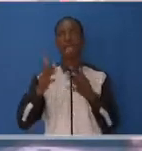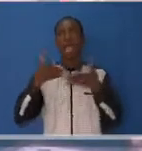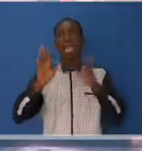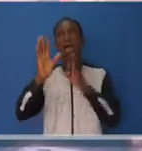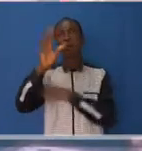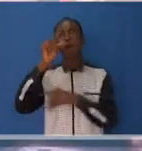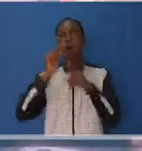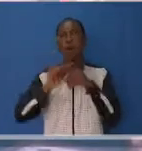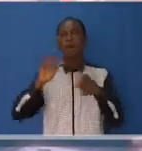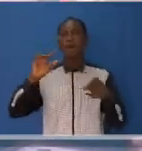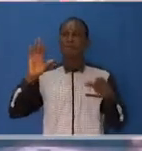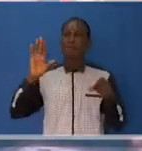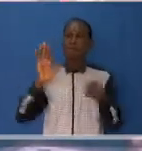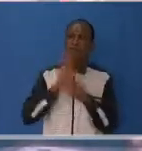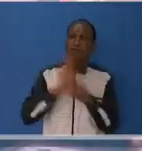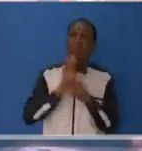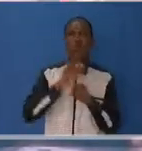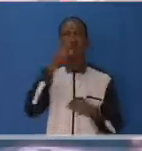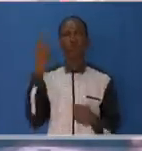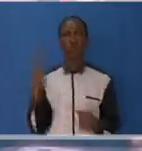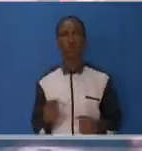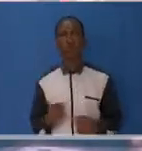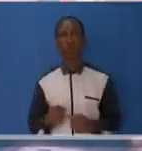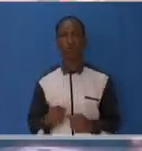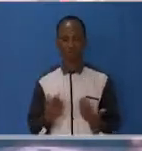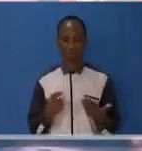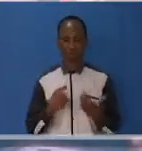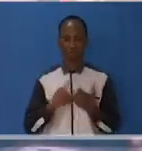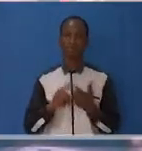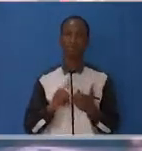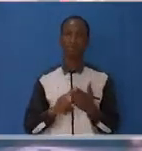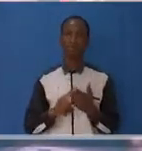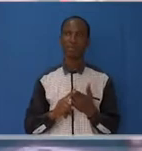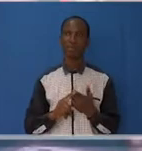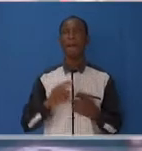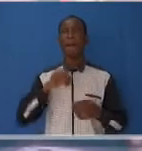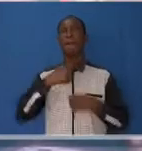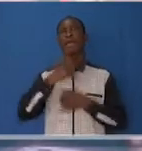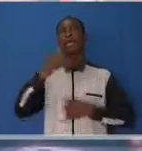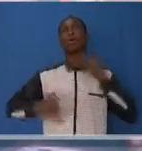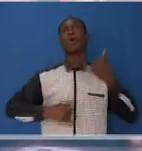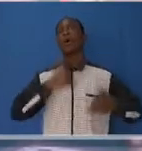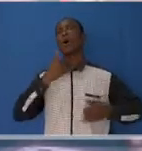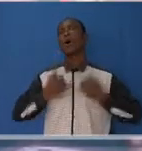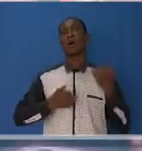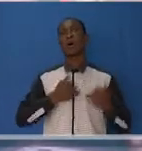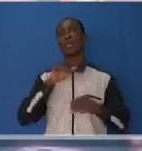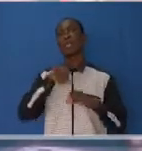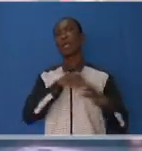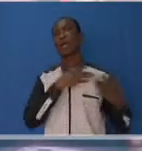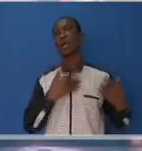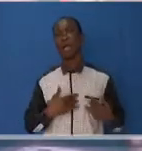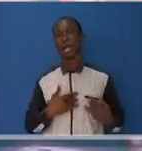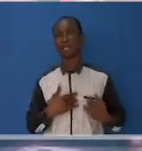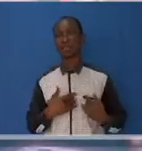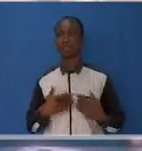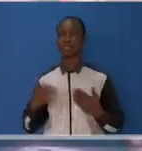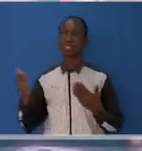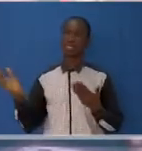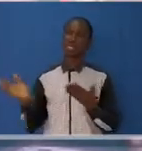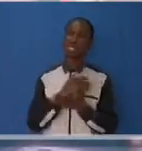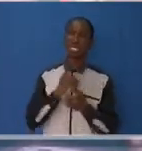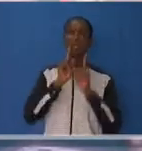yan se yenemu. And or say, yen fasem guo so yum, a ye yum ne humum, and kasan chile ye hum, and